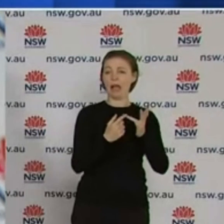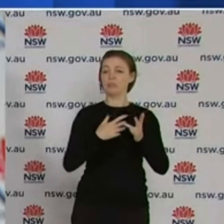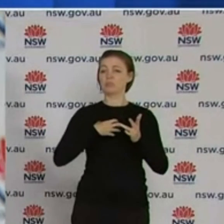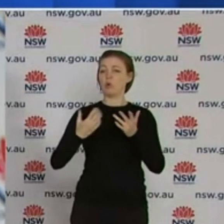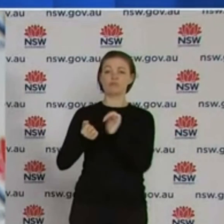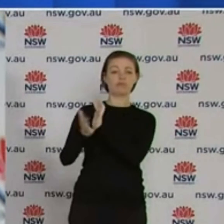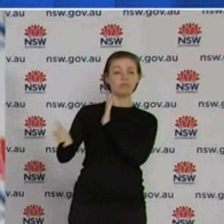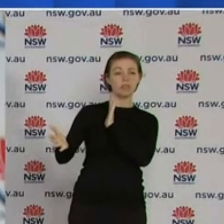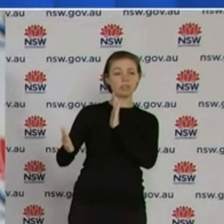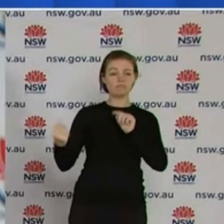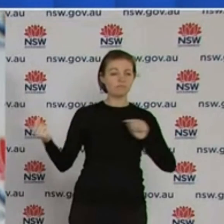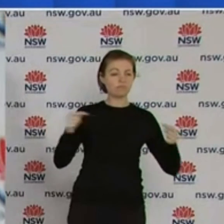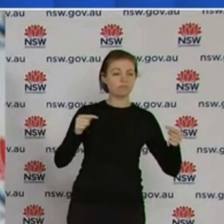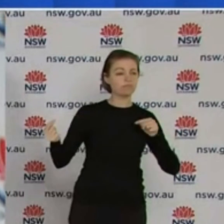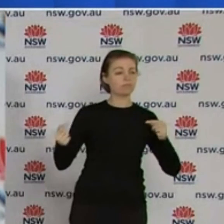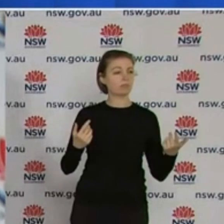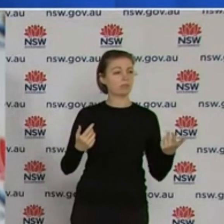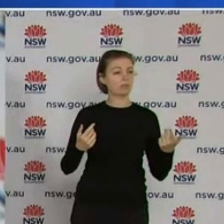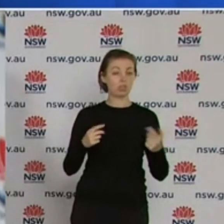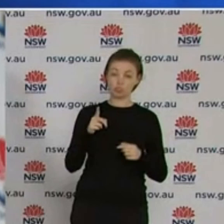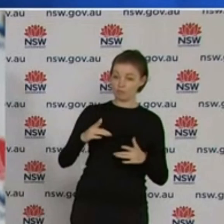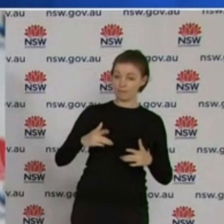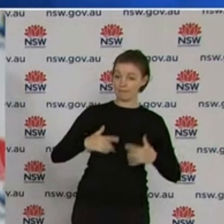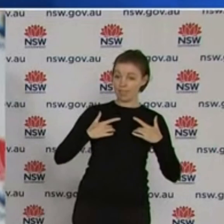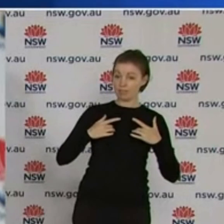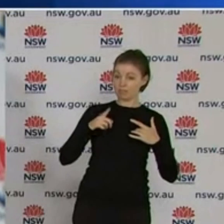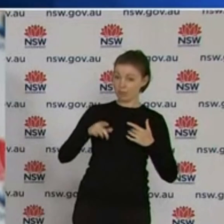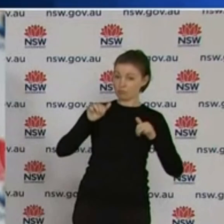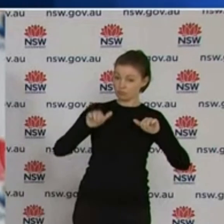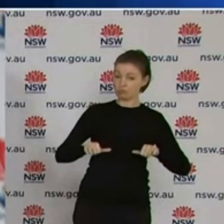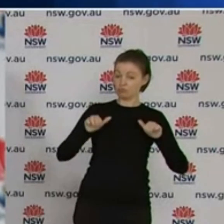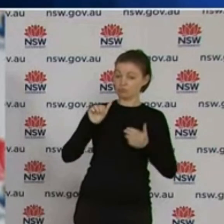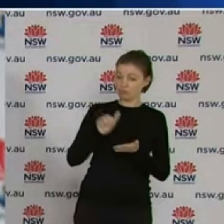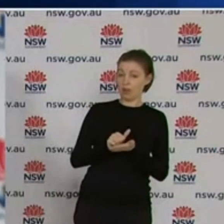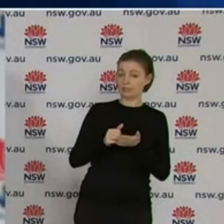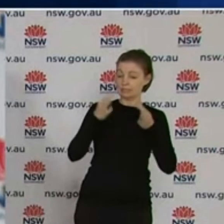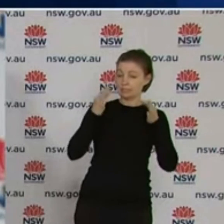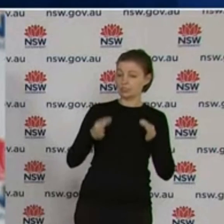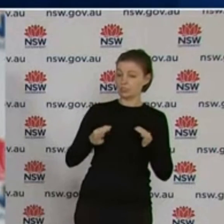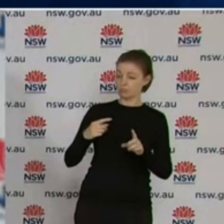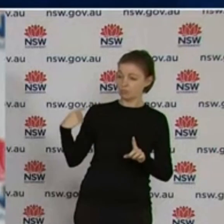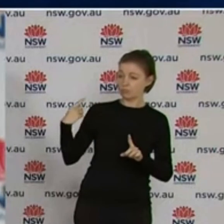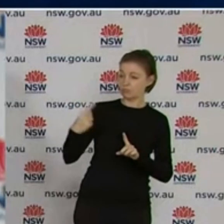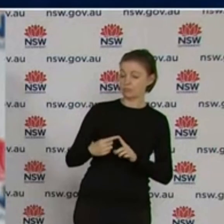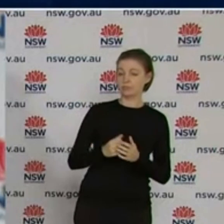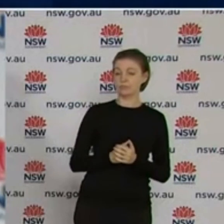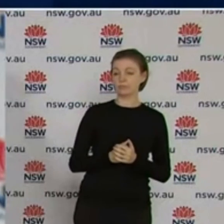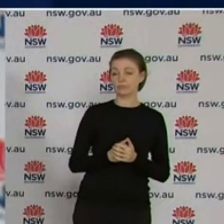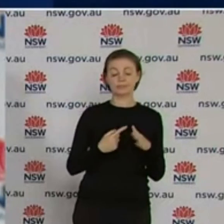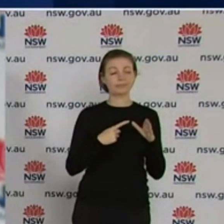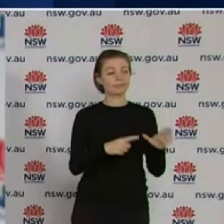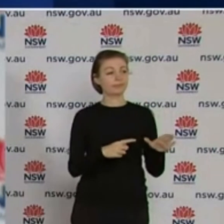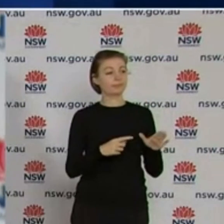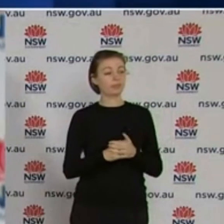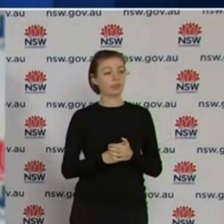because the other option is, we always said that we didn't want to burden our citizens unless we absolutely had to.